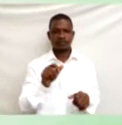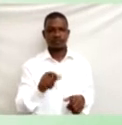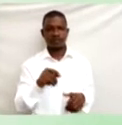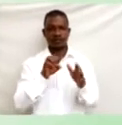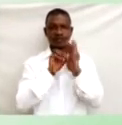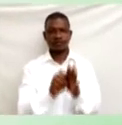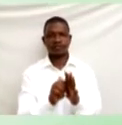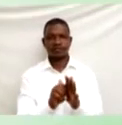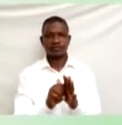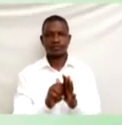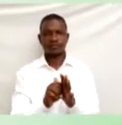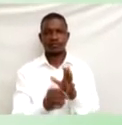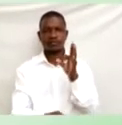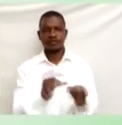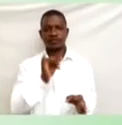is wish.